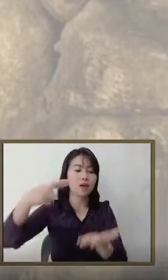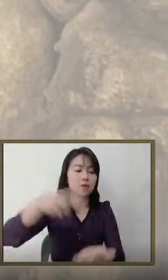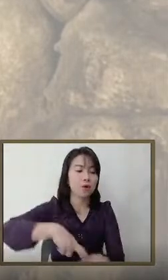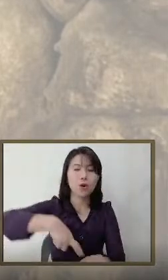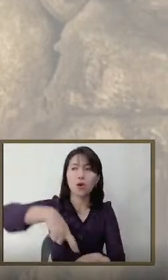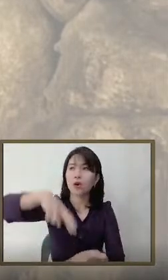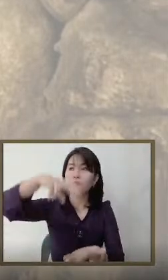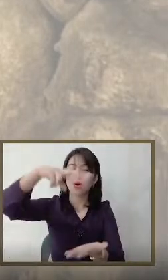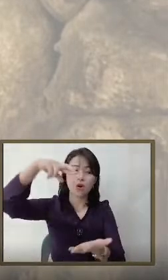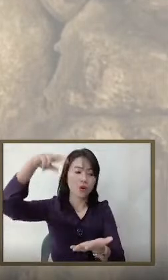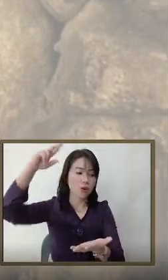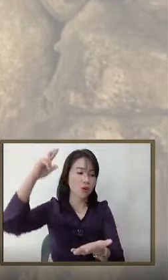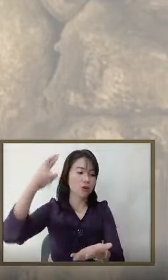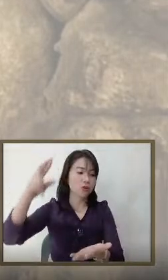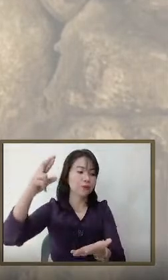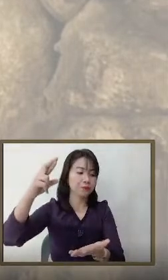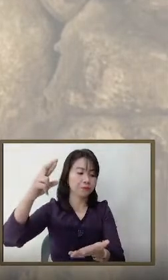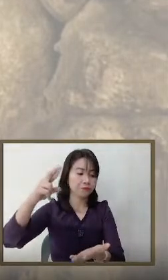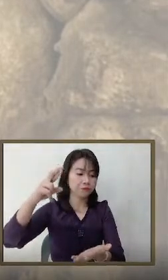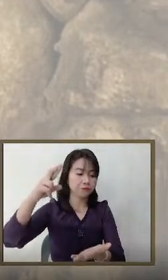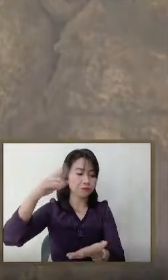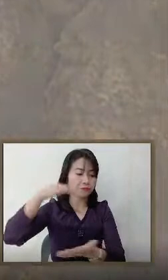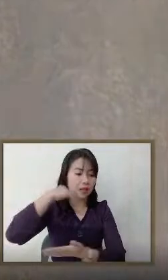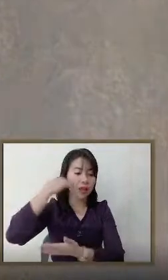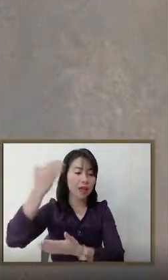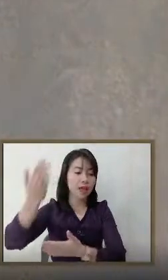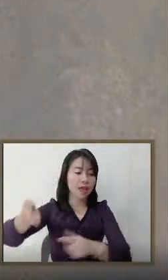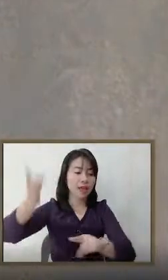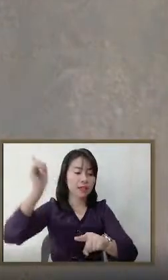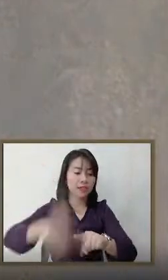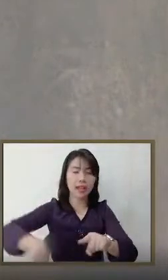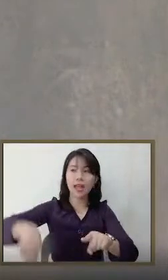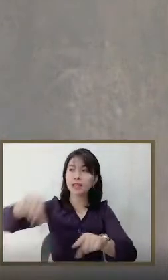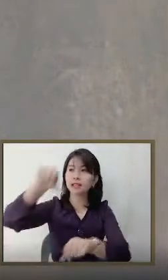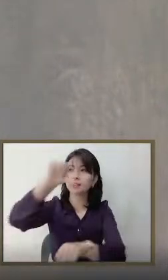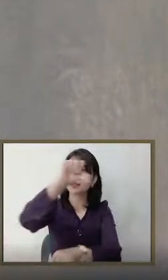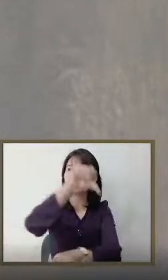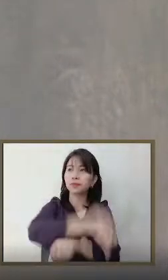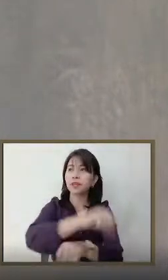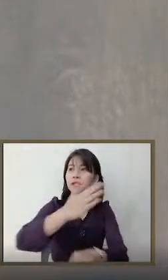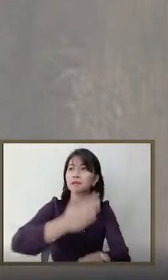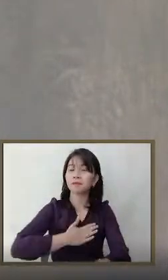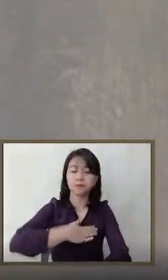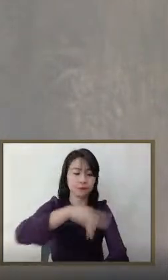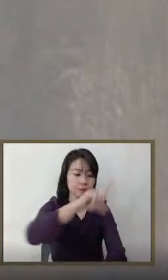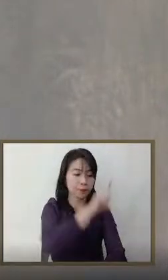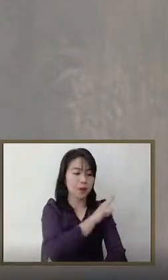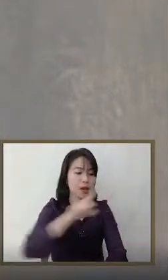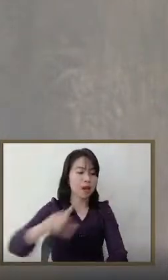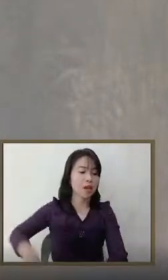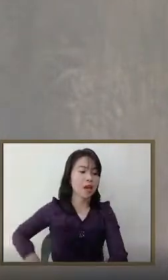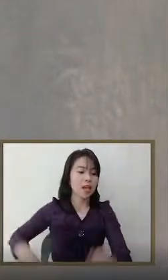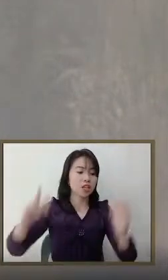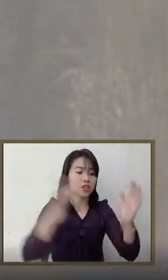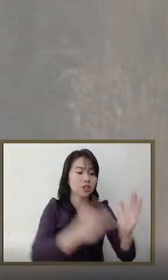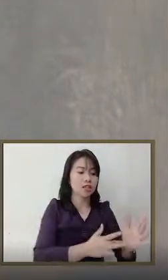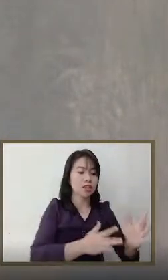Christ arose, so louder on the last stanza saying, death cannot keep his